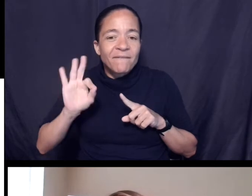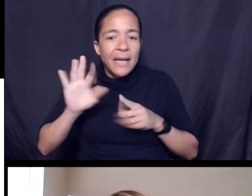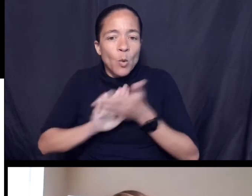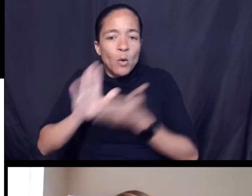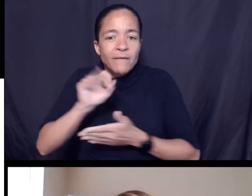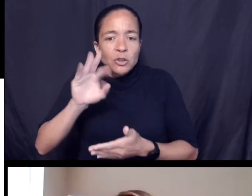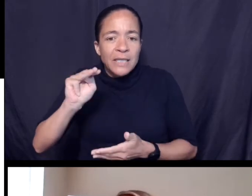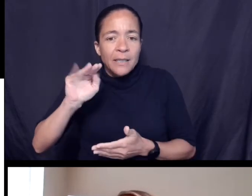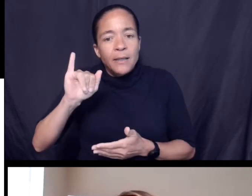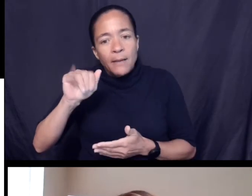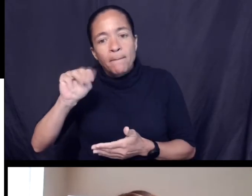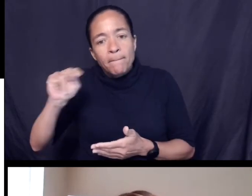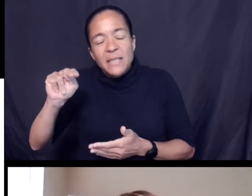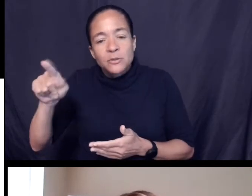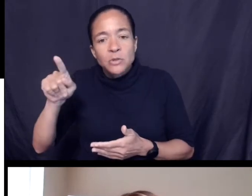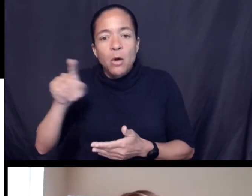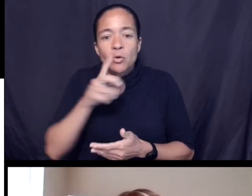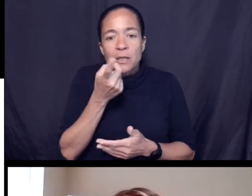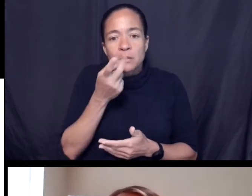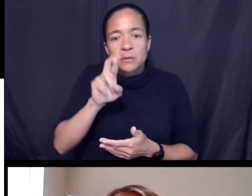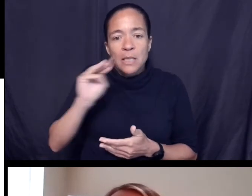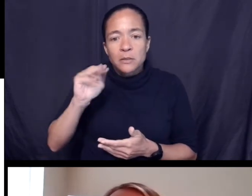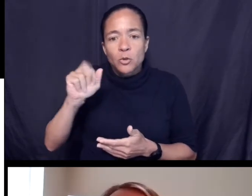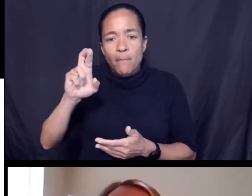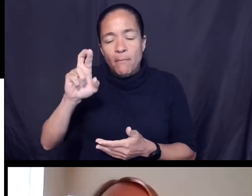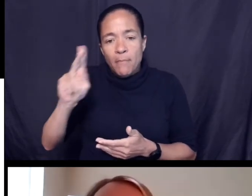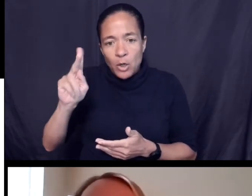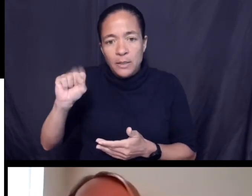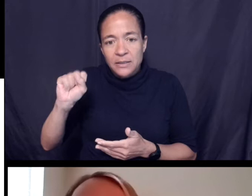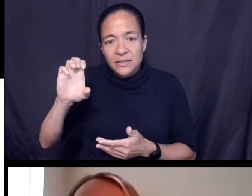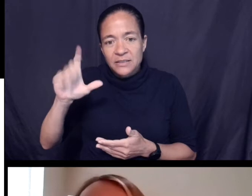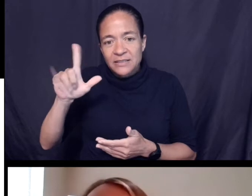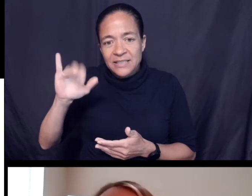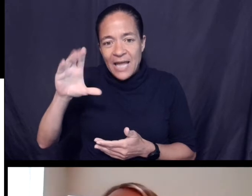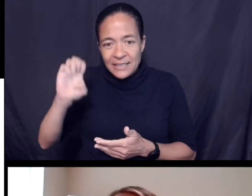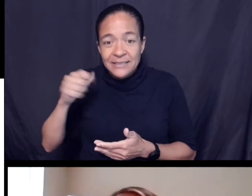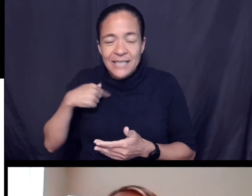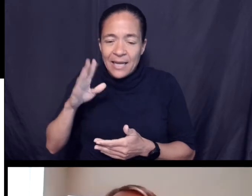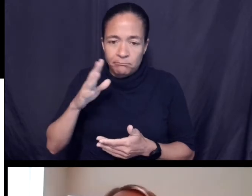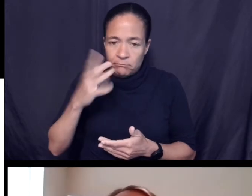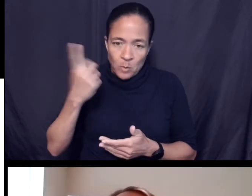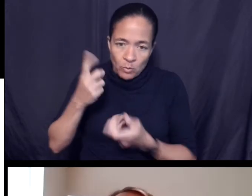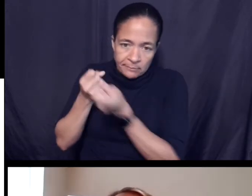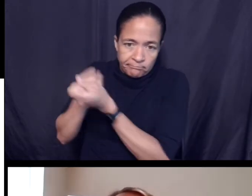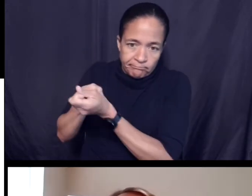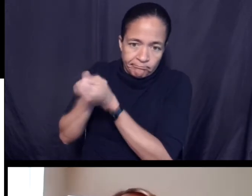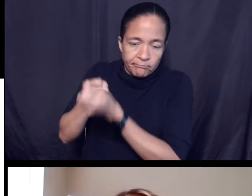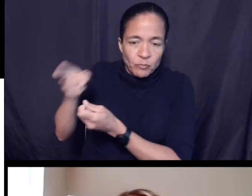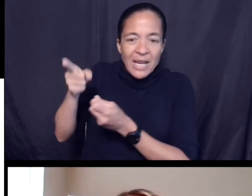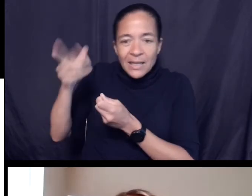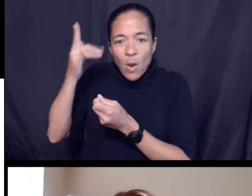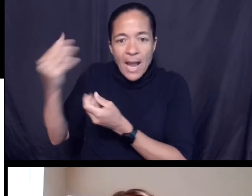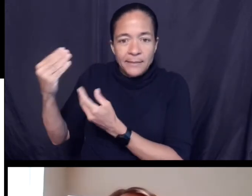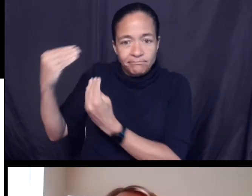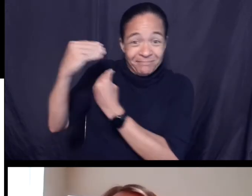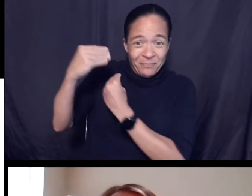we were able to connect with him, Dr. Mark Schleiss. We always love to give him a shout out because he really helped us so much during that